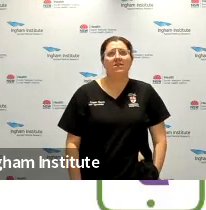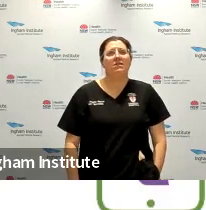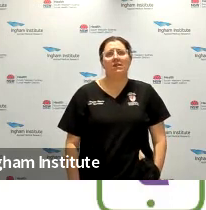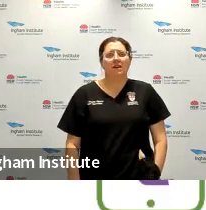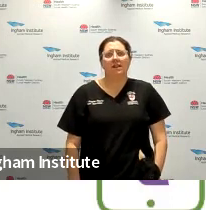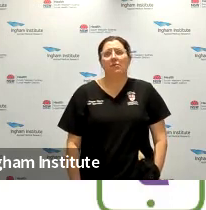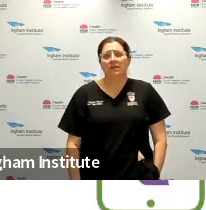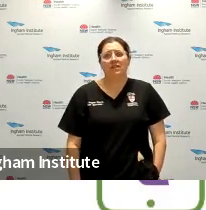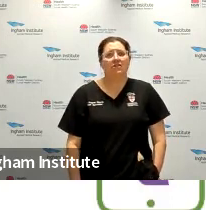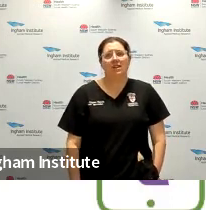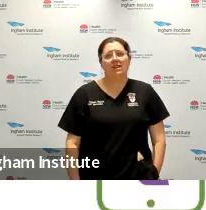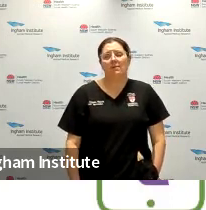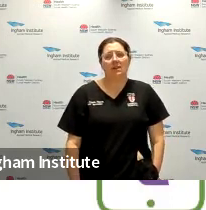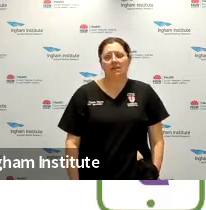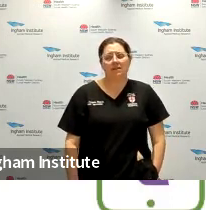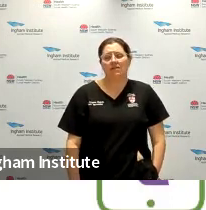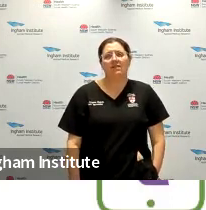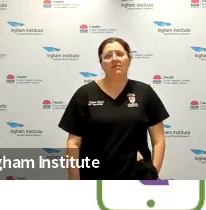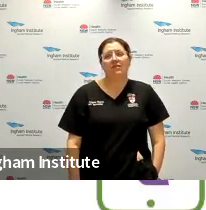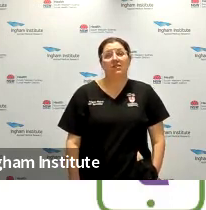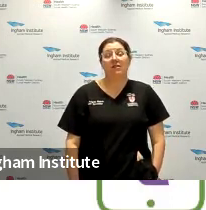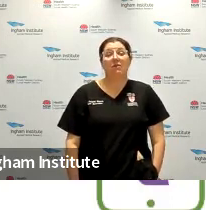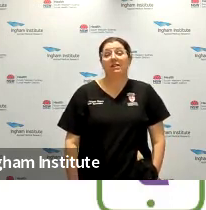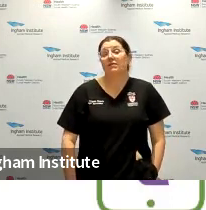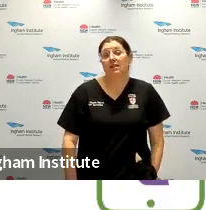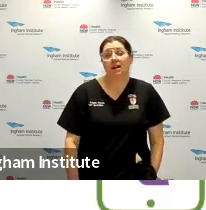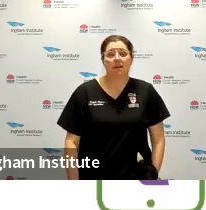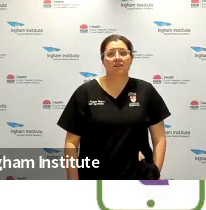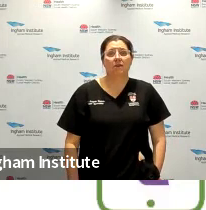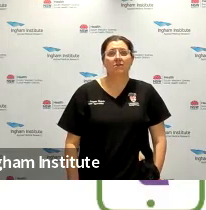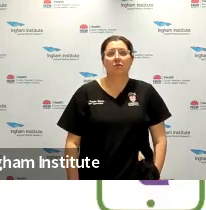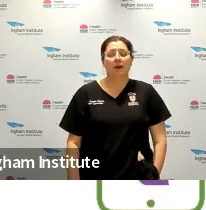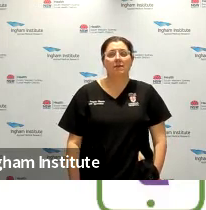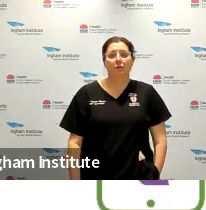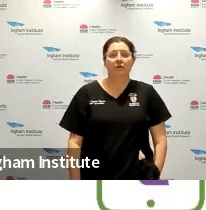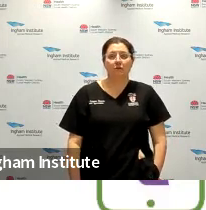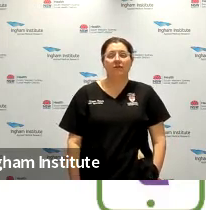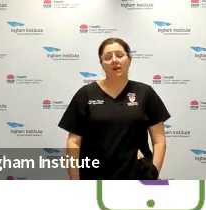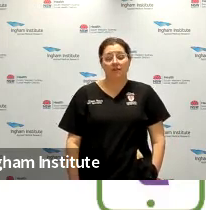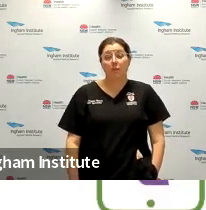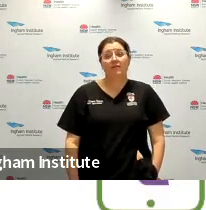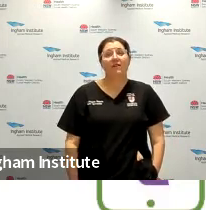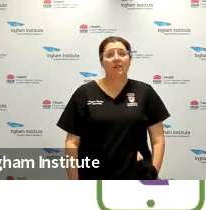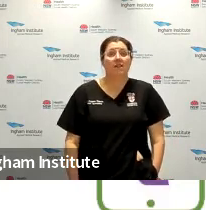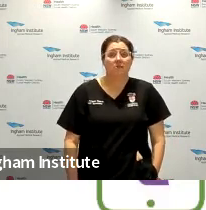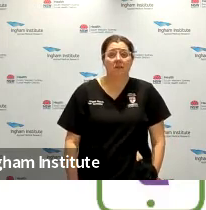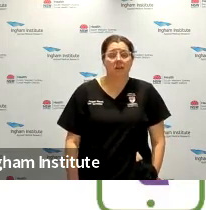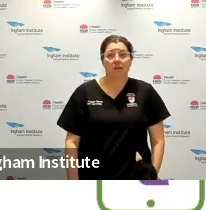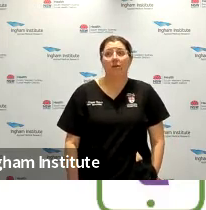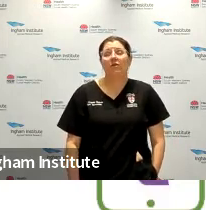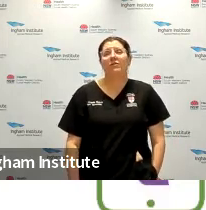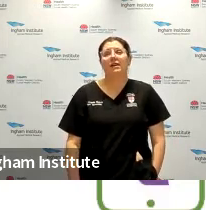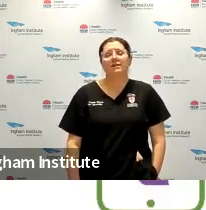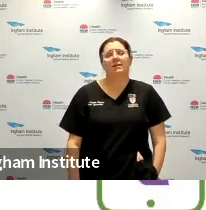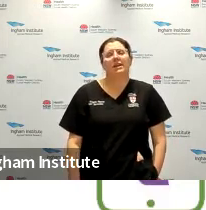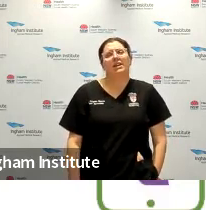the age, their previous GDM, the first degree relative, whether they had PCOS or a baby more than 4.5 kilos was